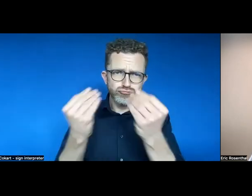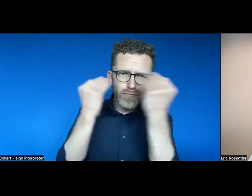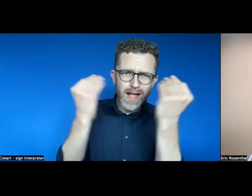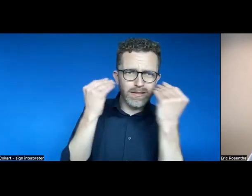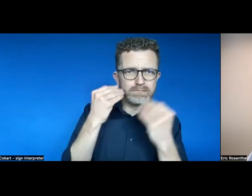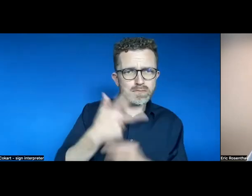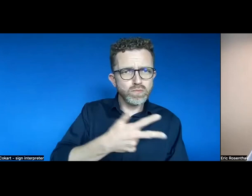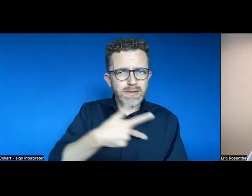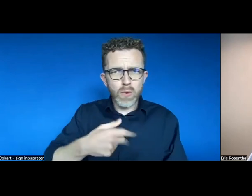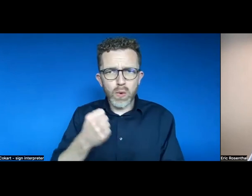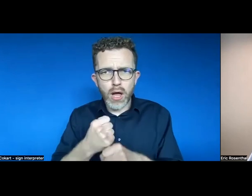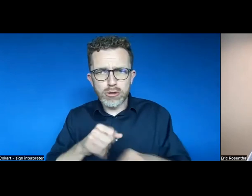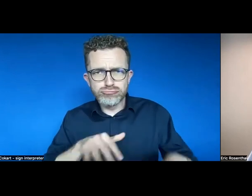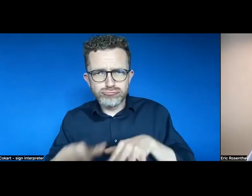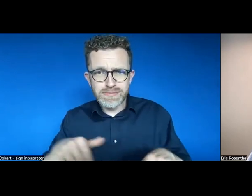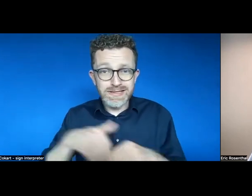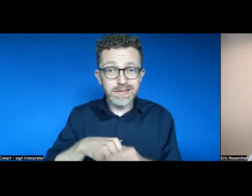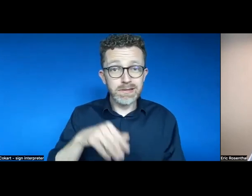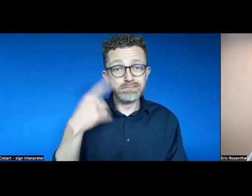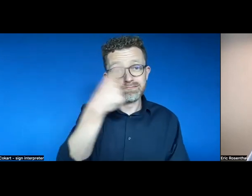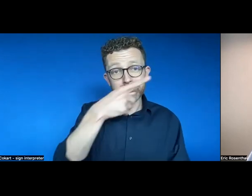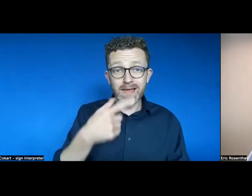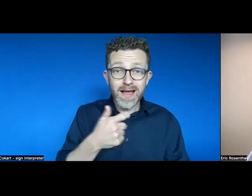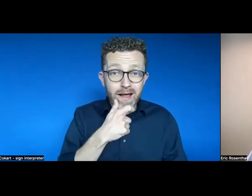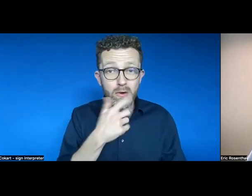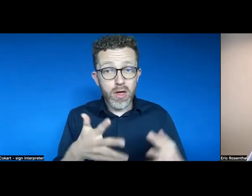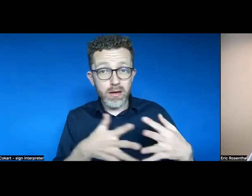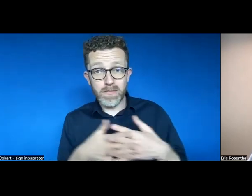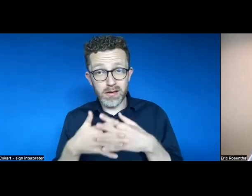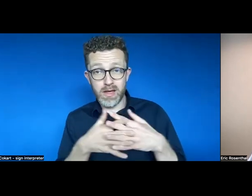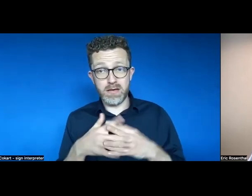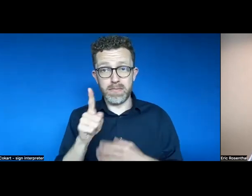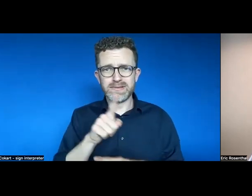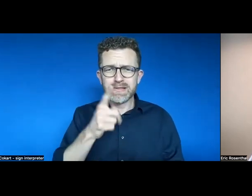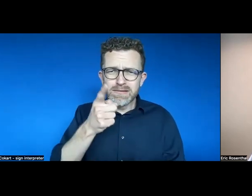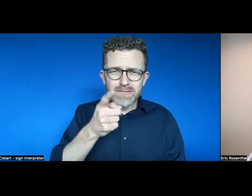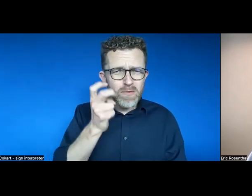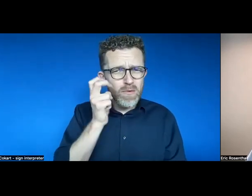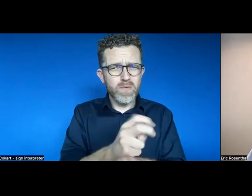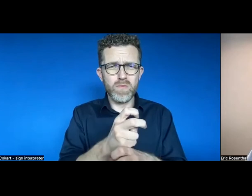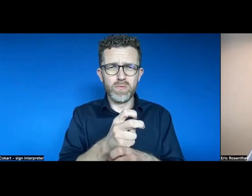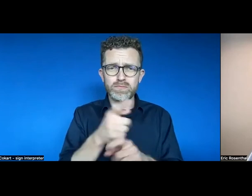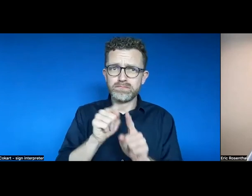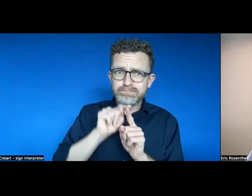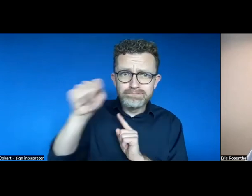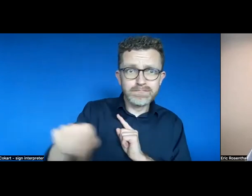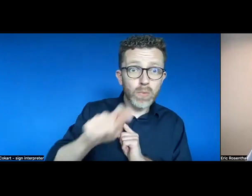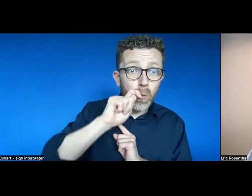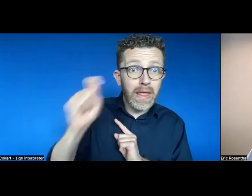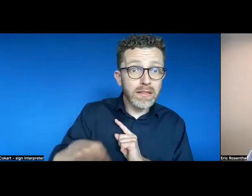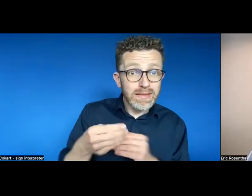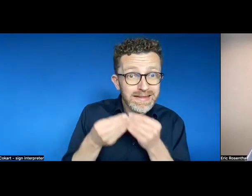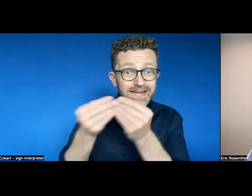assistance be made conditional on a change in policy in Ukraine to ensure